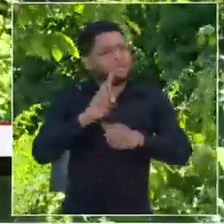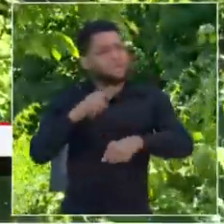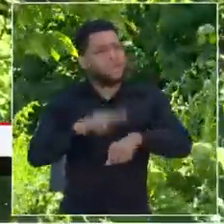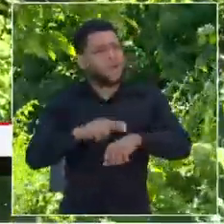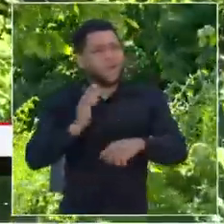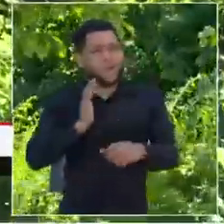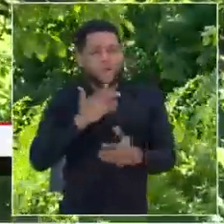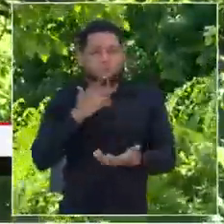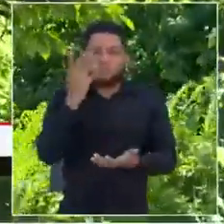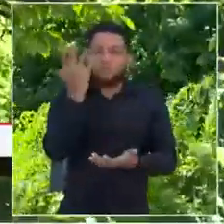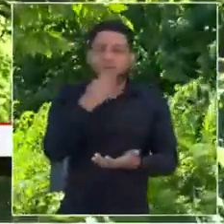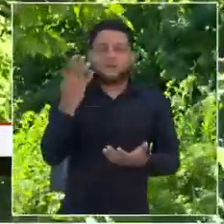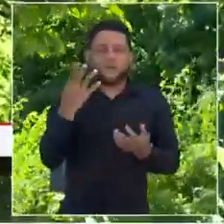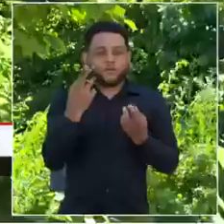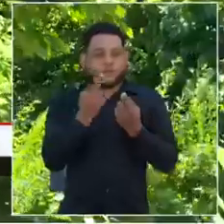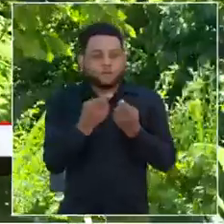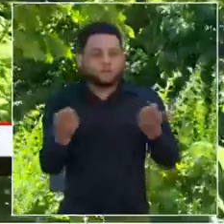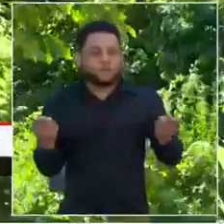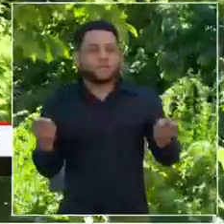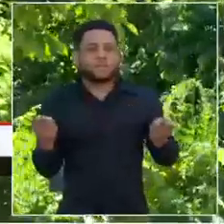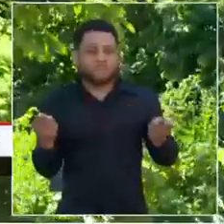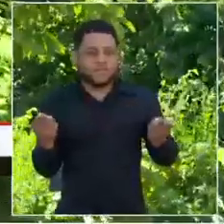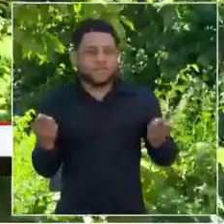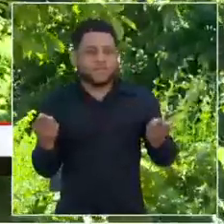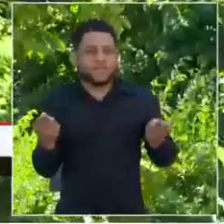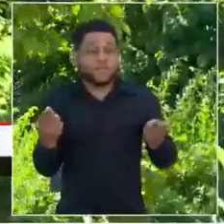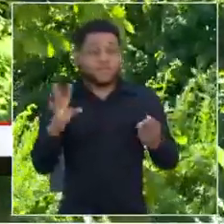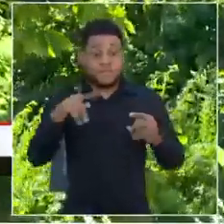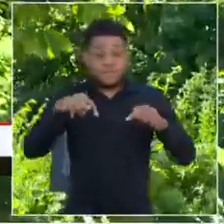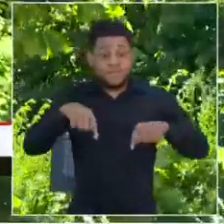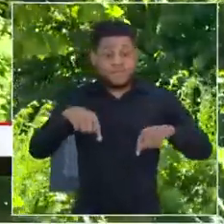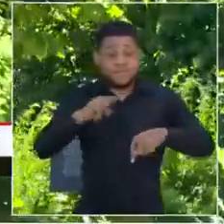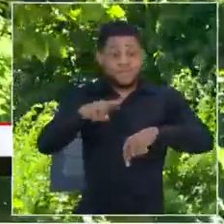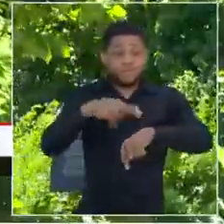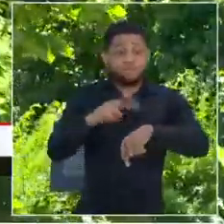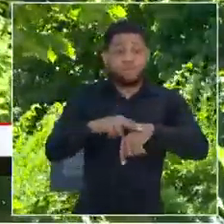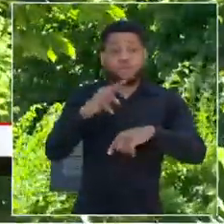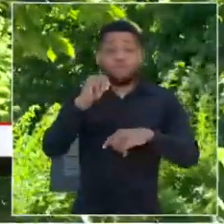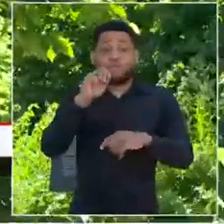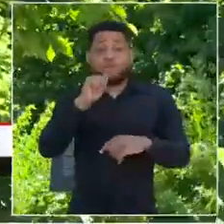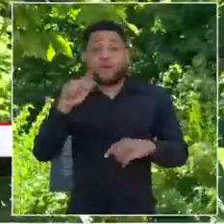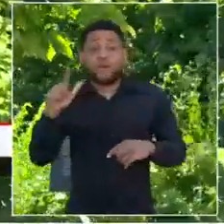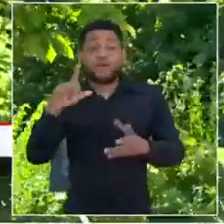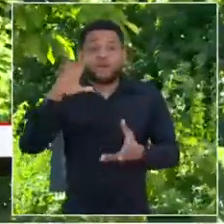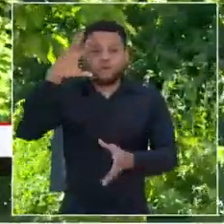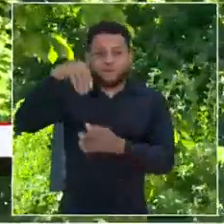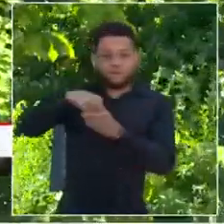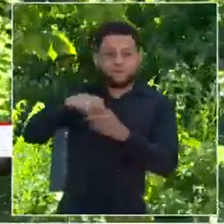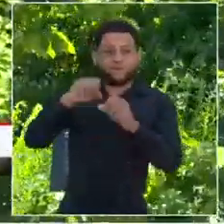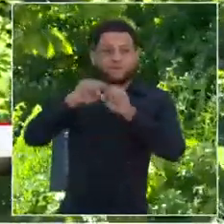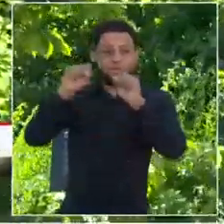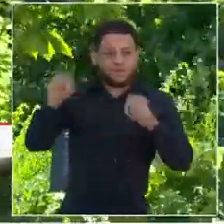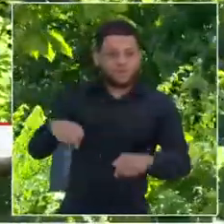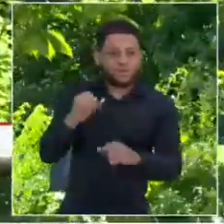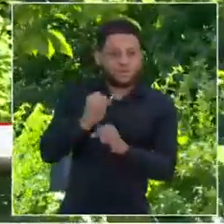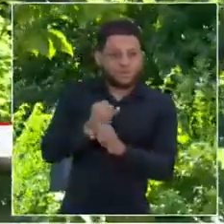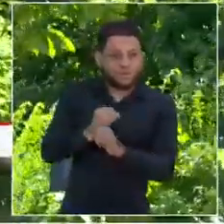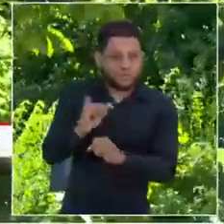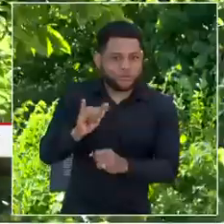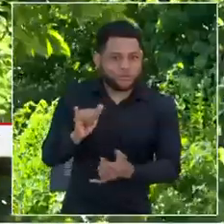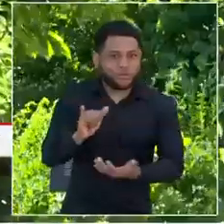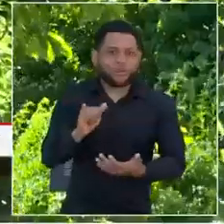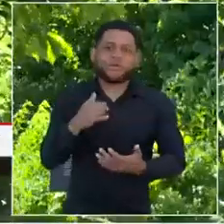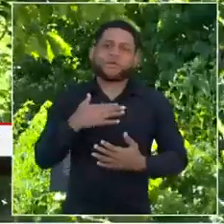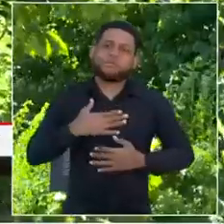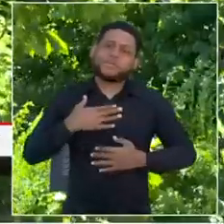beautiful resources on the National Mall, including the Smithsonian Institution. So please give a round of